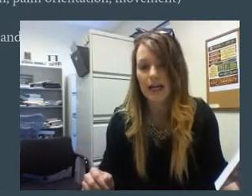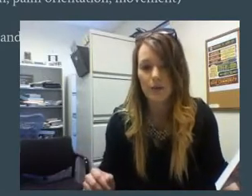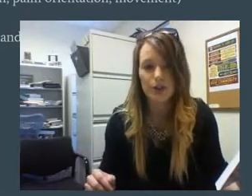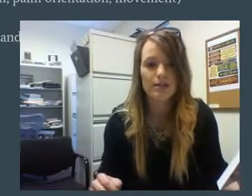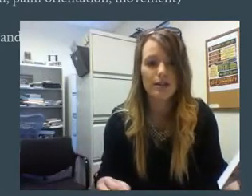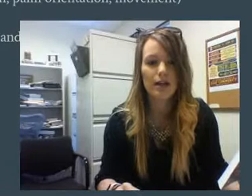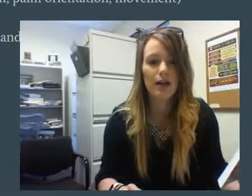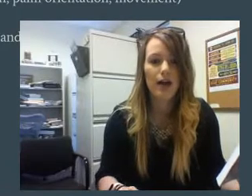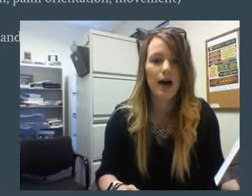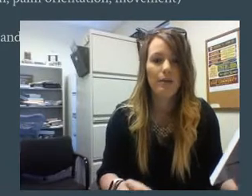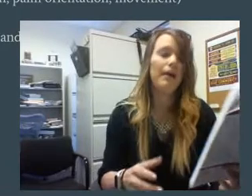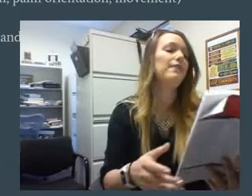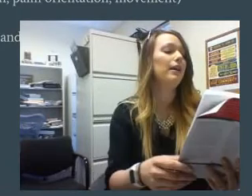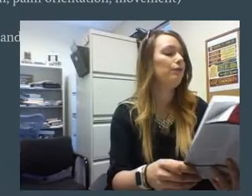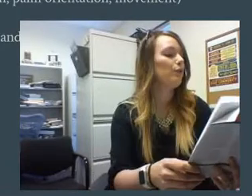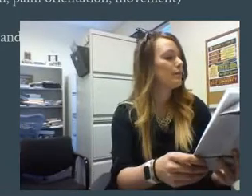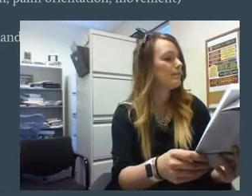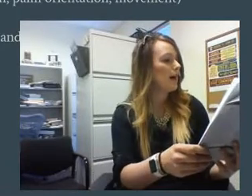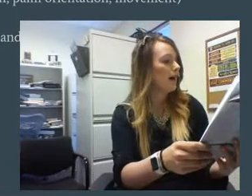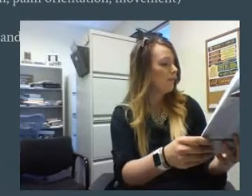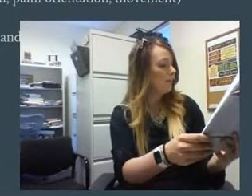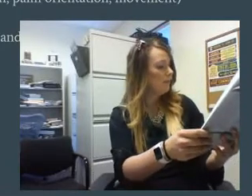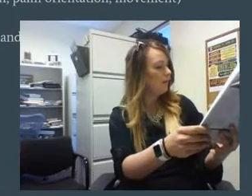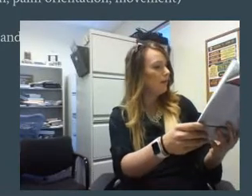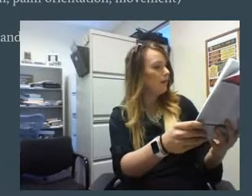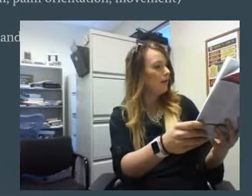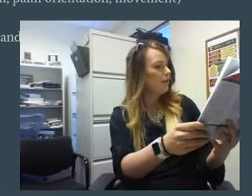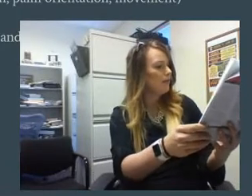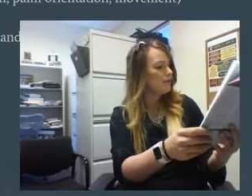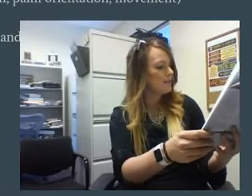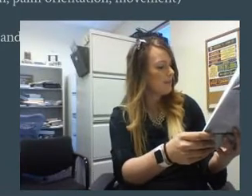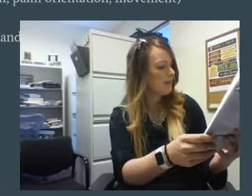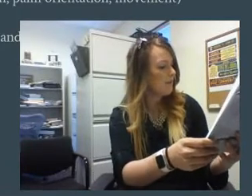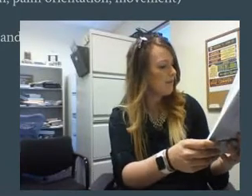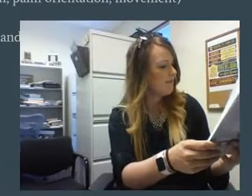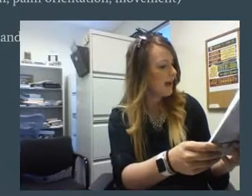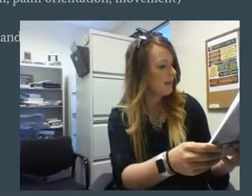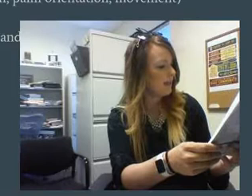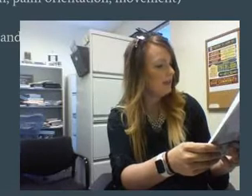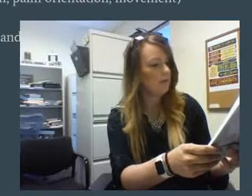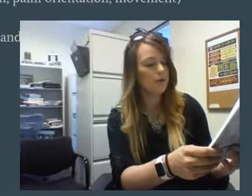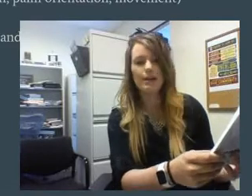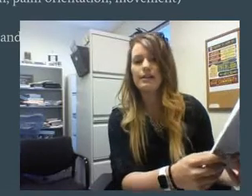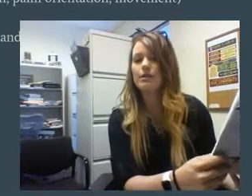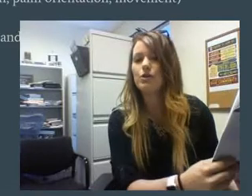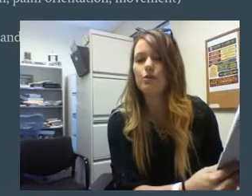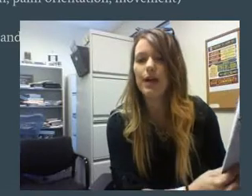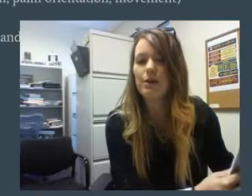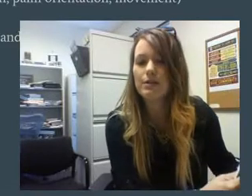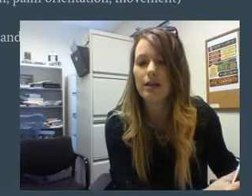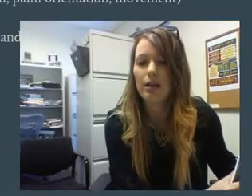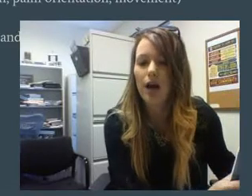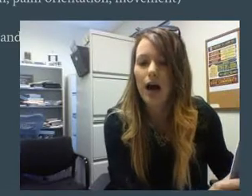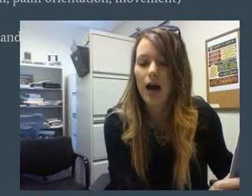sign languages. And then, of course, there's the study by Valley and Lucas in